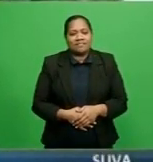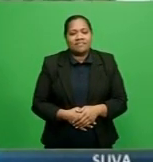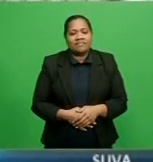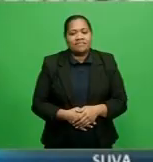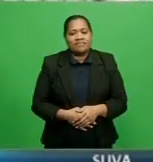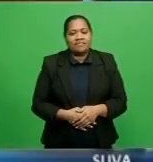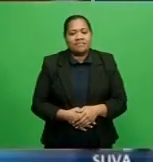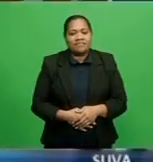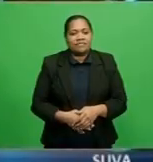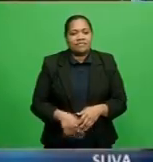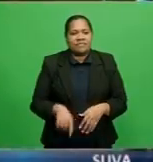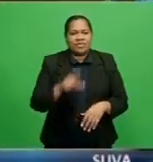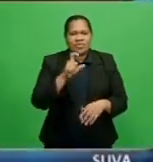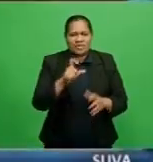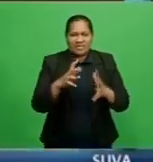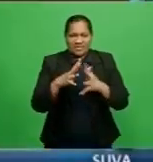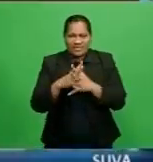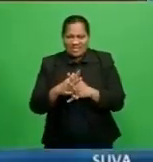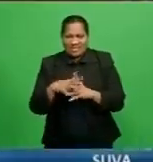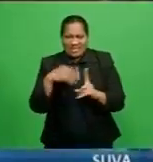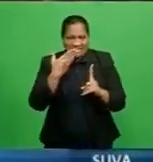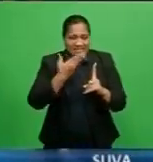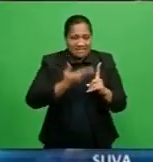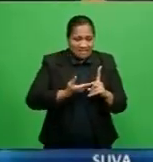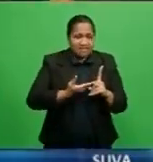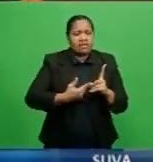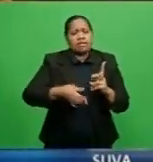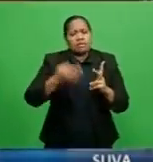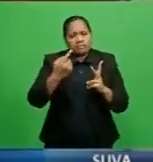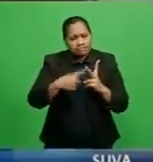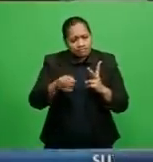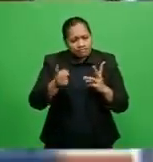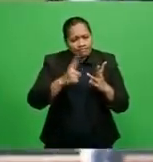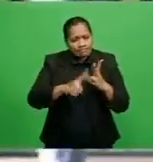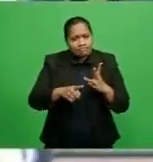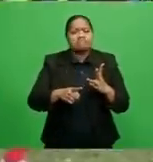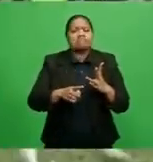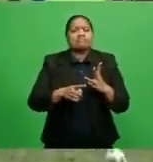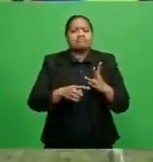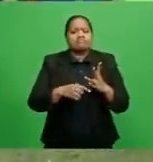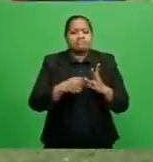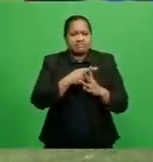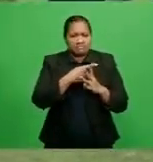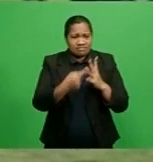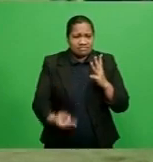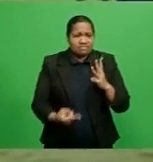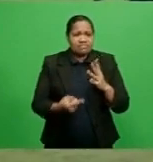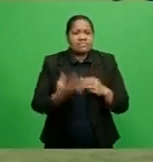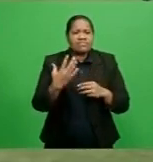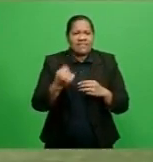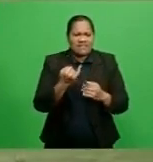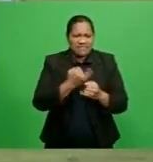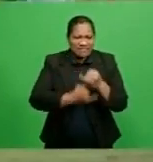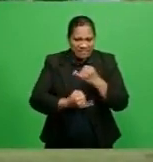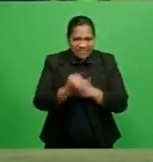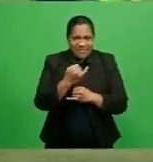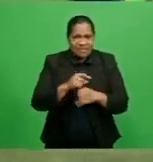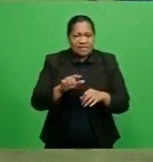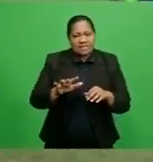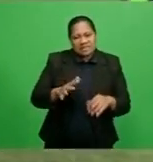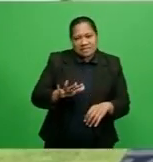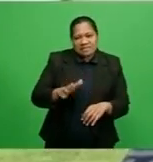Christopher Wasasala, Kelvin Naidu, Patrick Taronga and Irsefo Veravo are nursing injuries and are doubtful for the